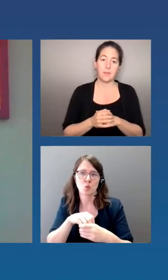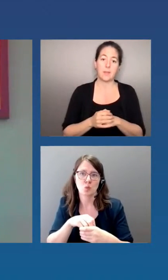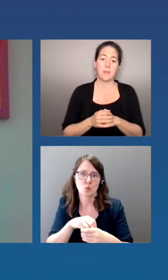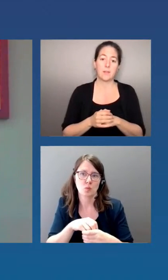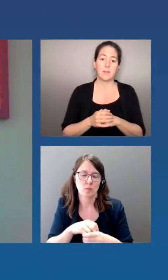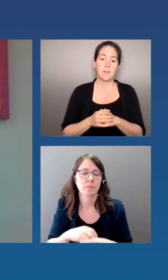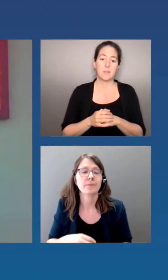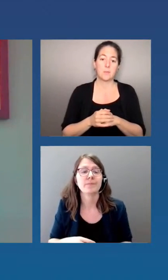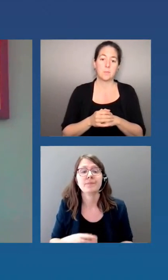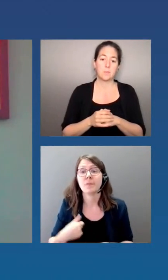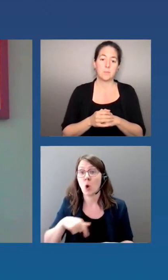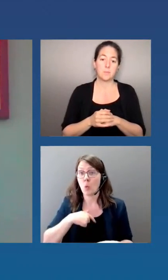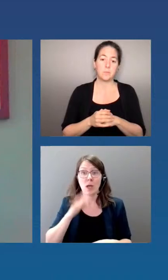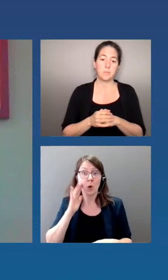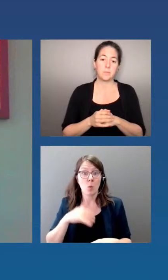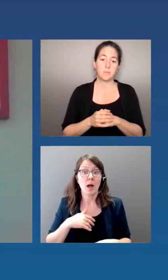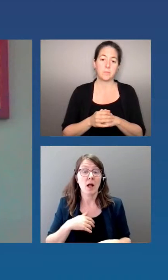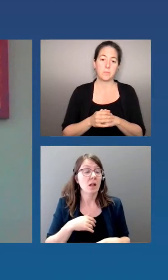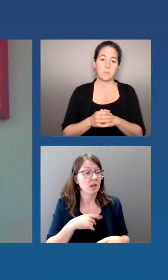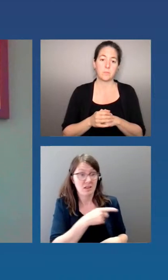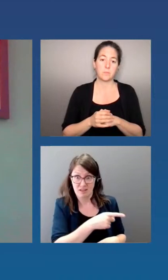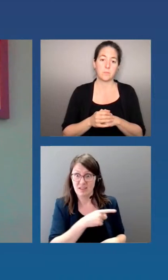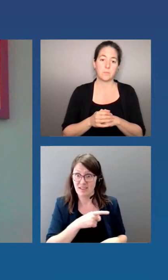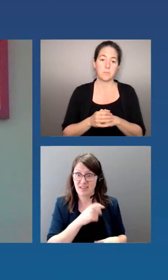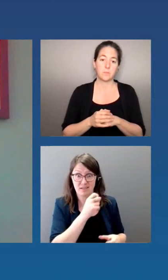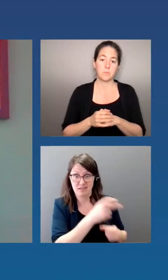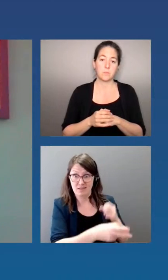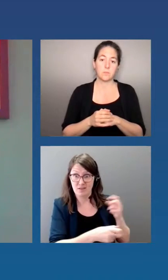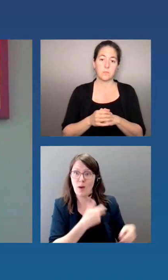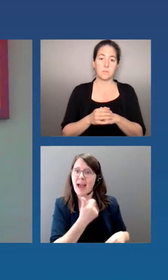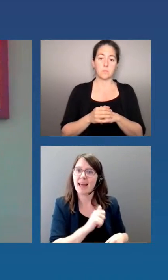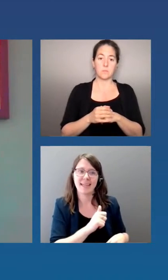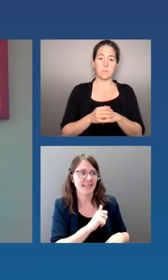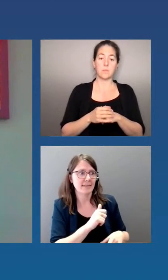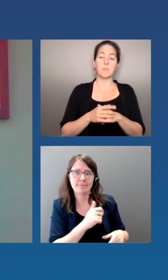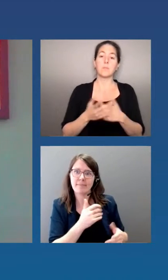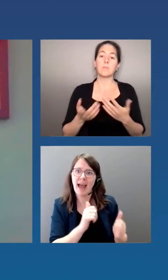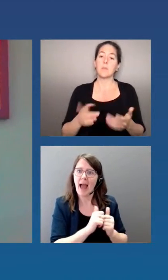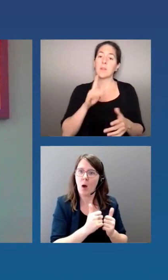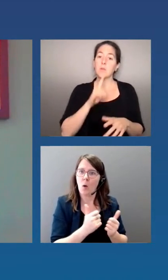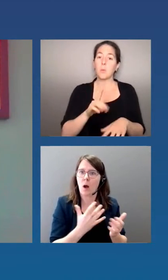energy as an option. And we need to figure out, what's the best fit and what can work in Ottawa.